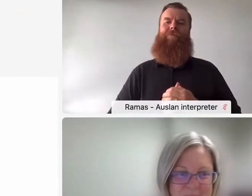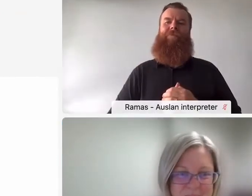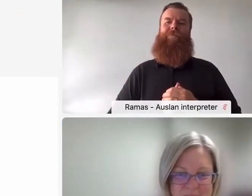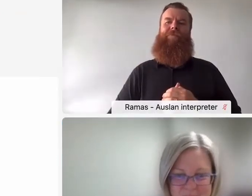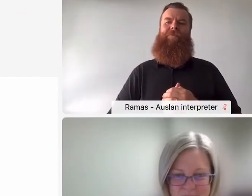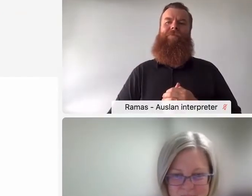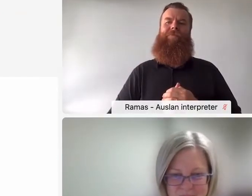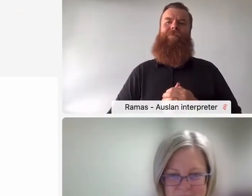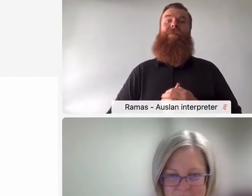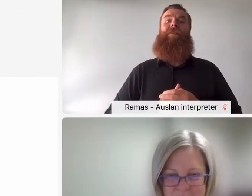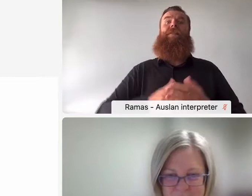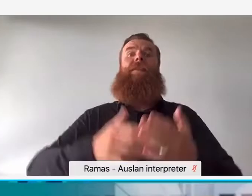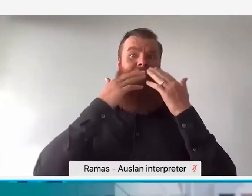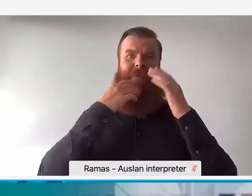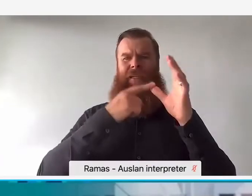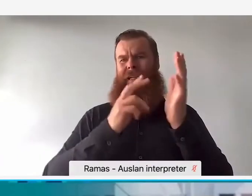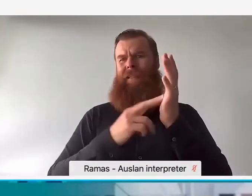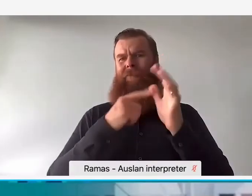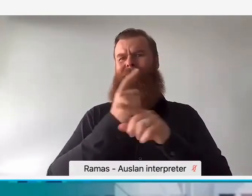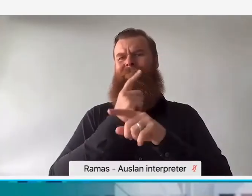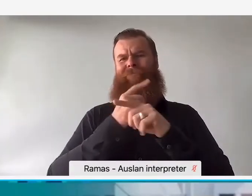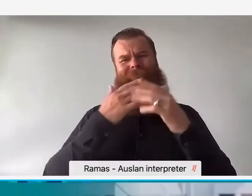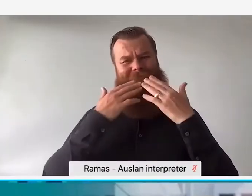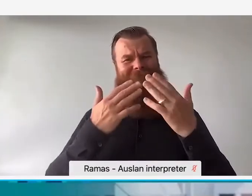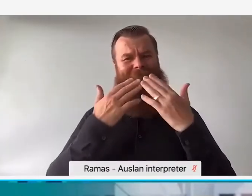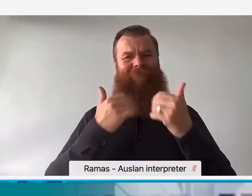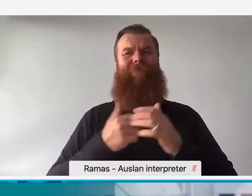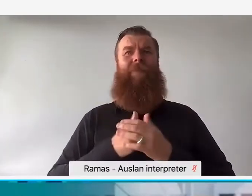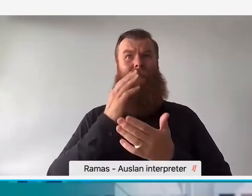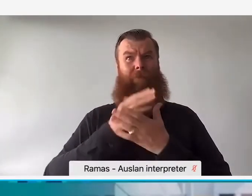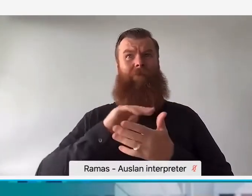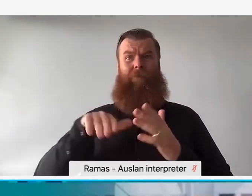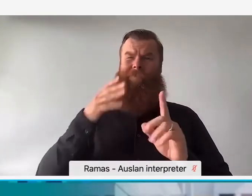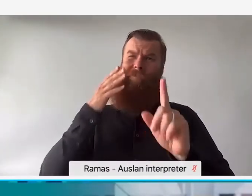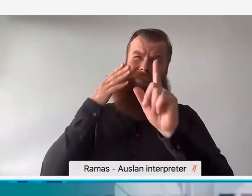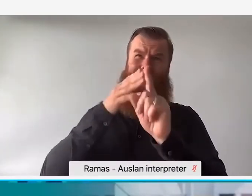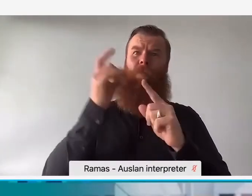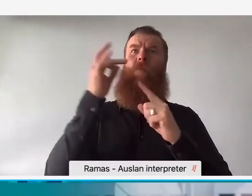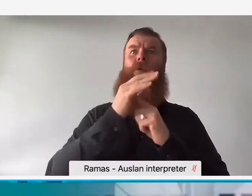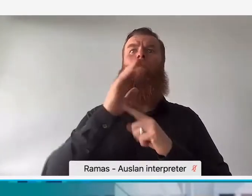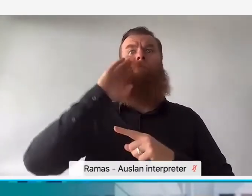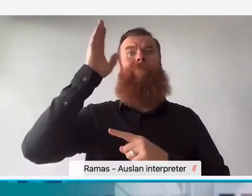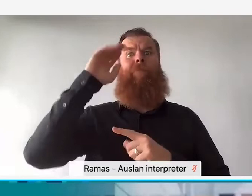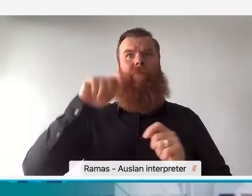Thanks, Anna. And now for the key presentation of today, I hand over to Alison Boundy.